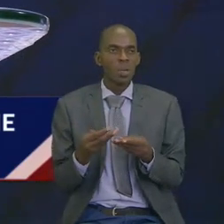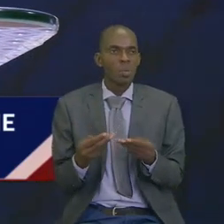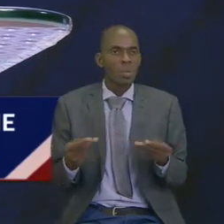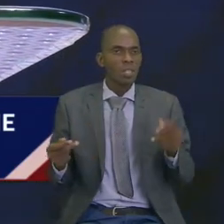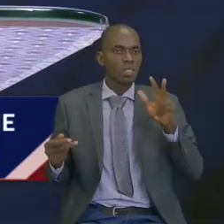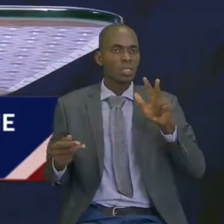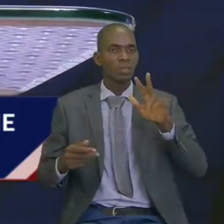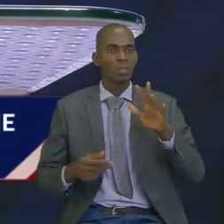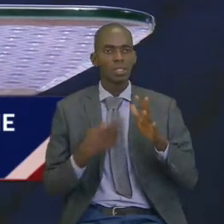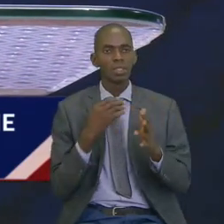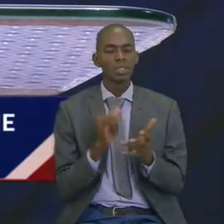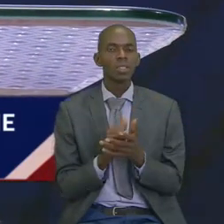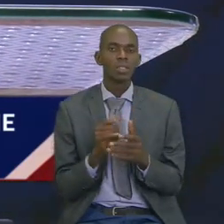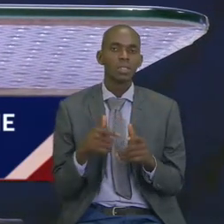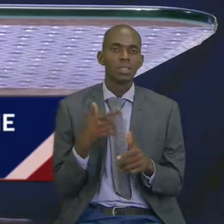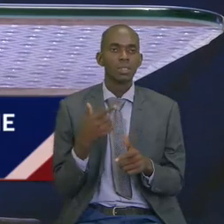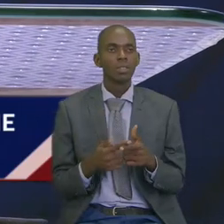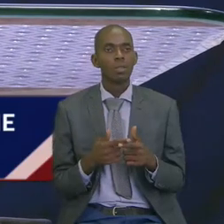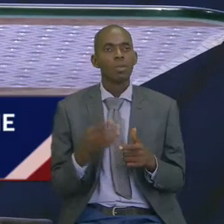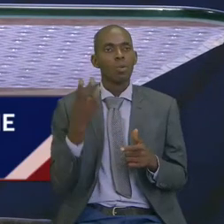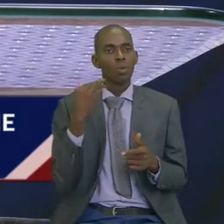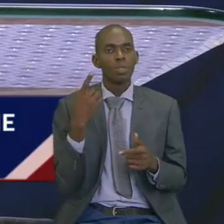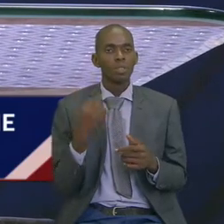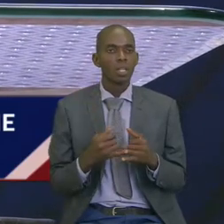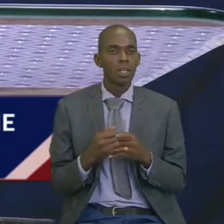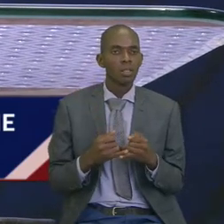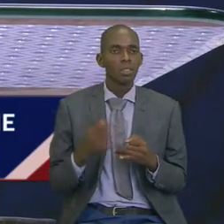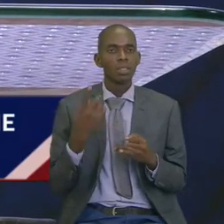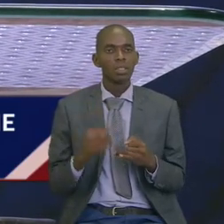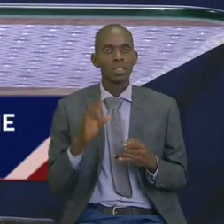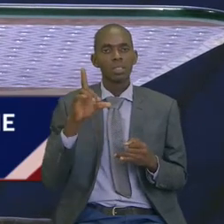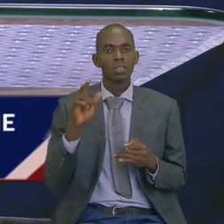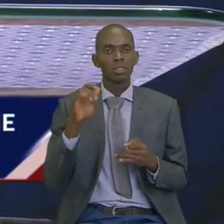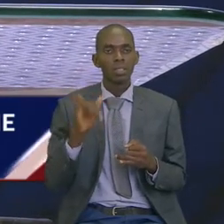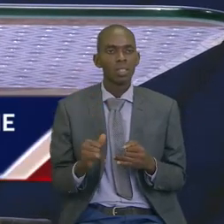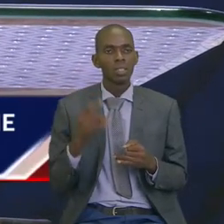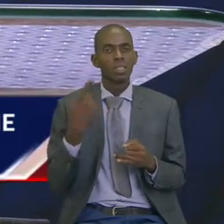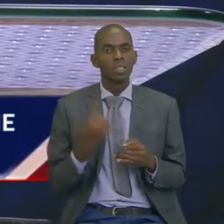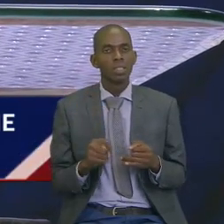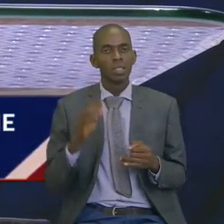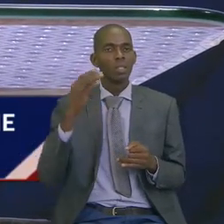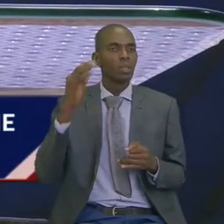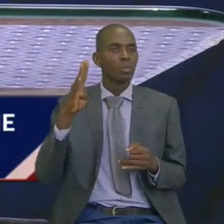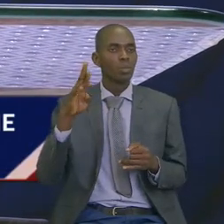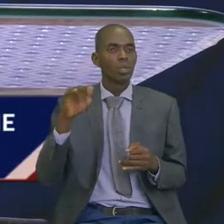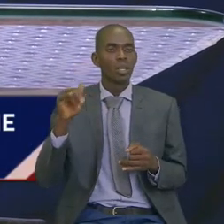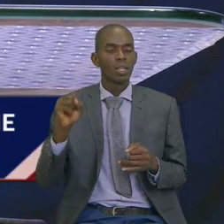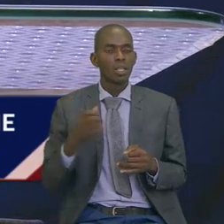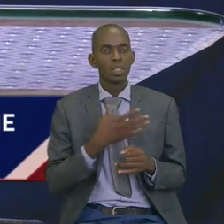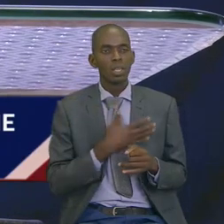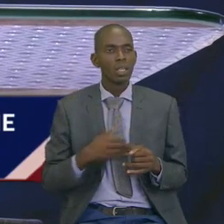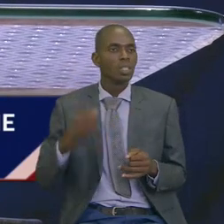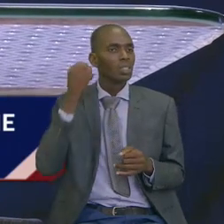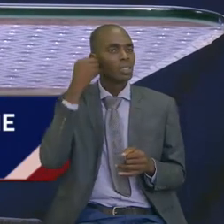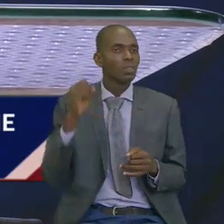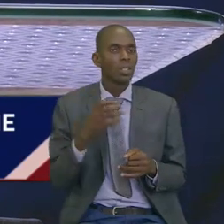verse 35 it says, then was the iron and the clay and the brass and the silver and the gold